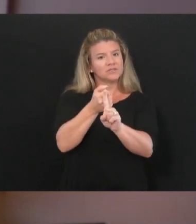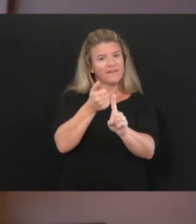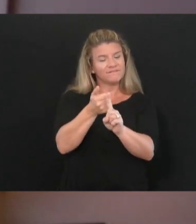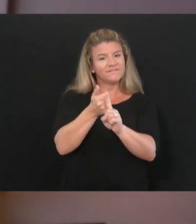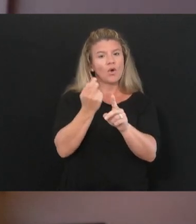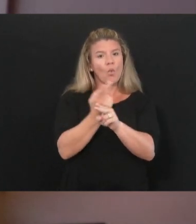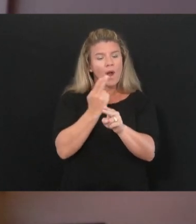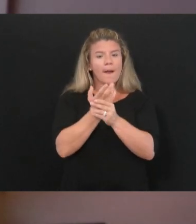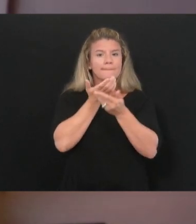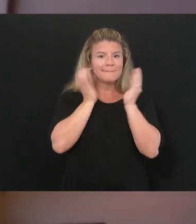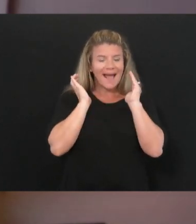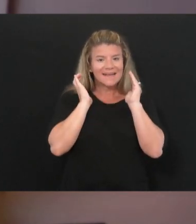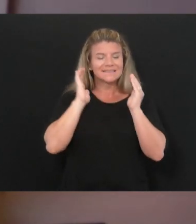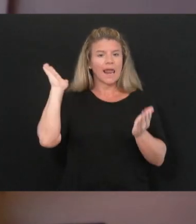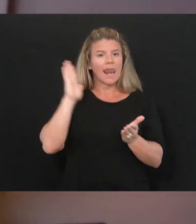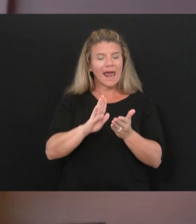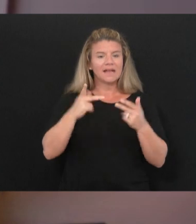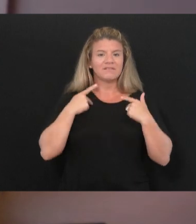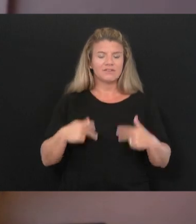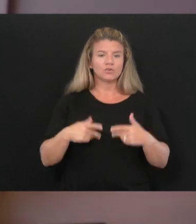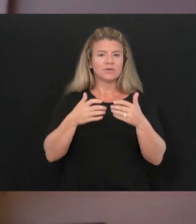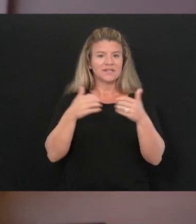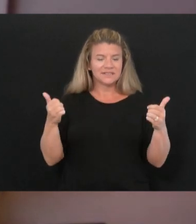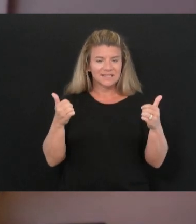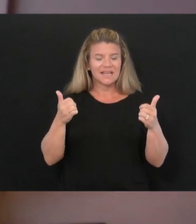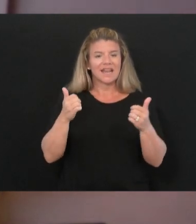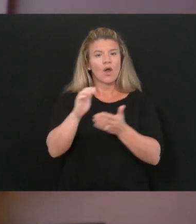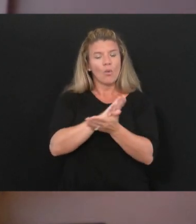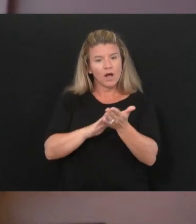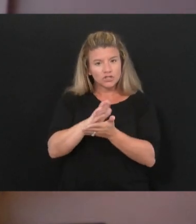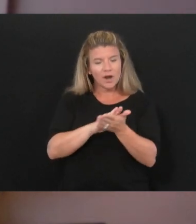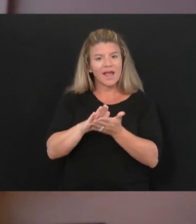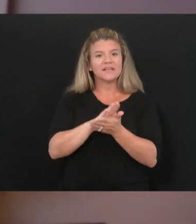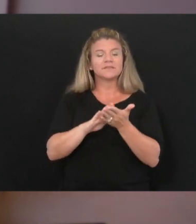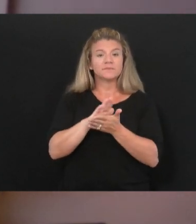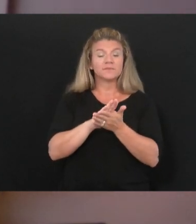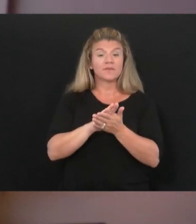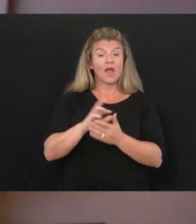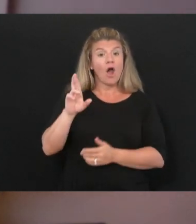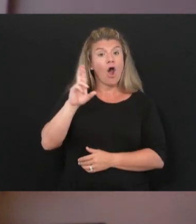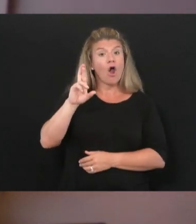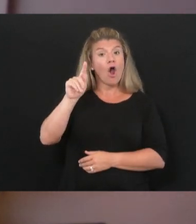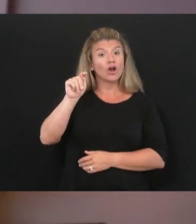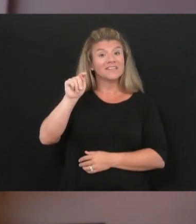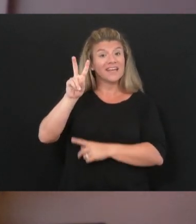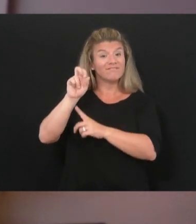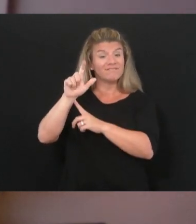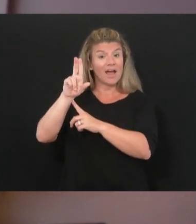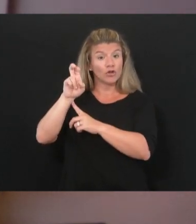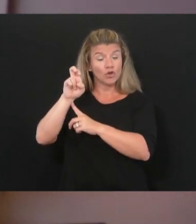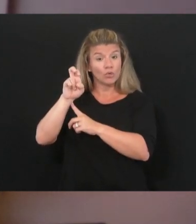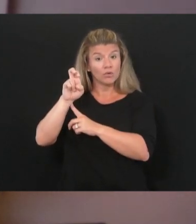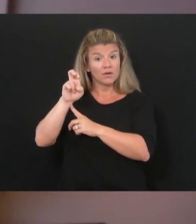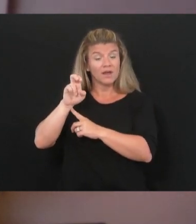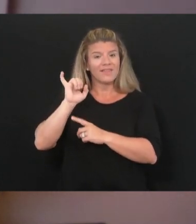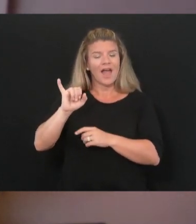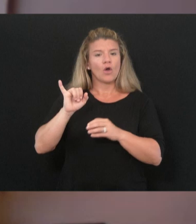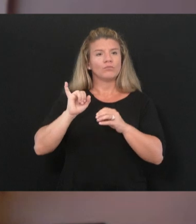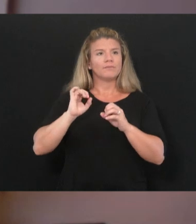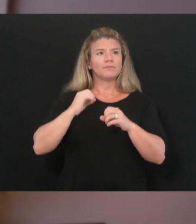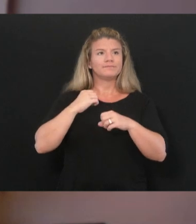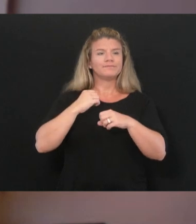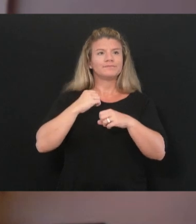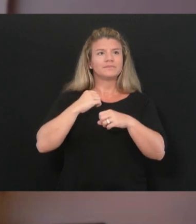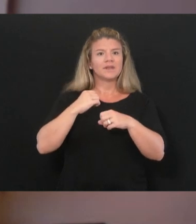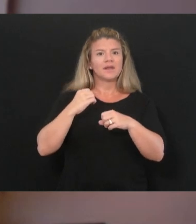masks, with physical distancing, and with good hand hygiene. Now, our RT value, our reproduction score,